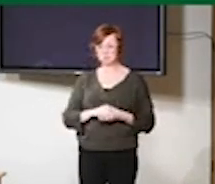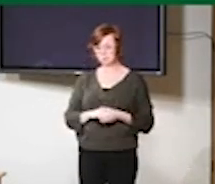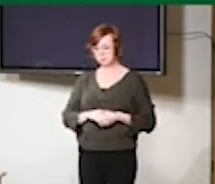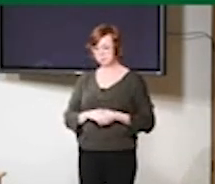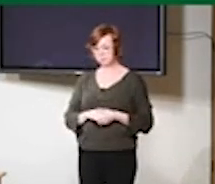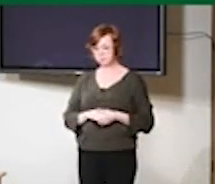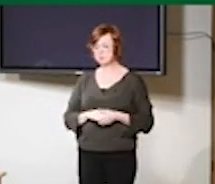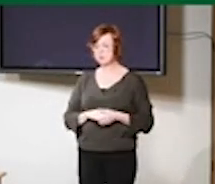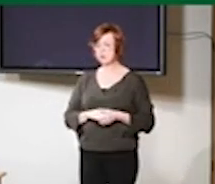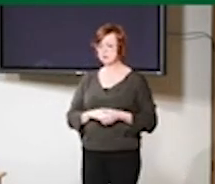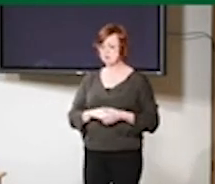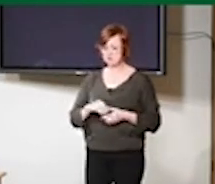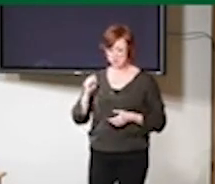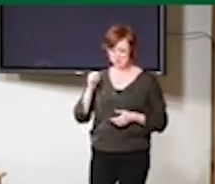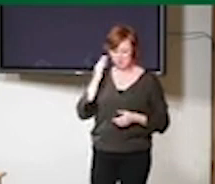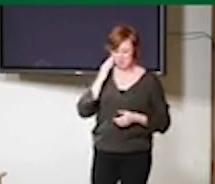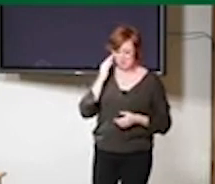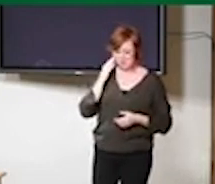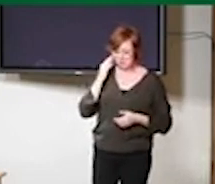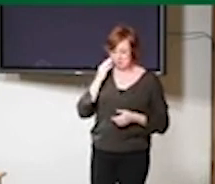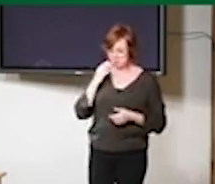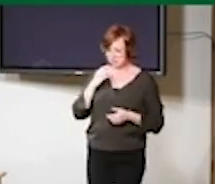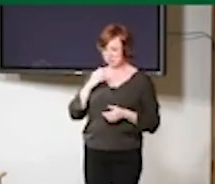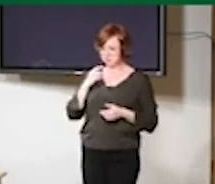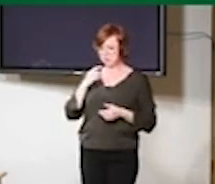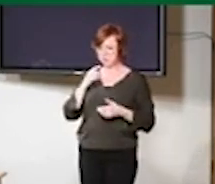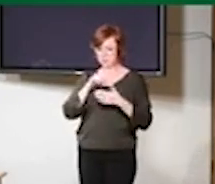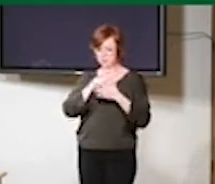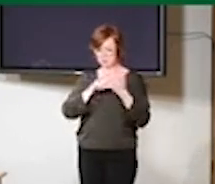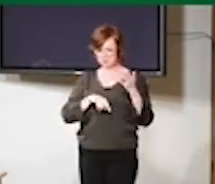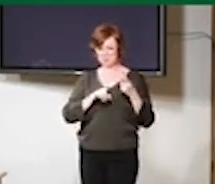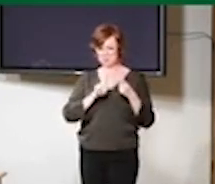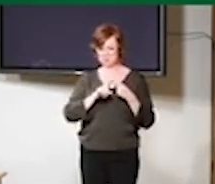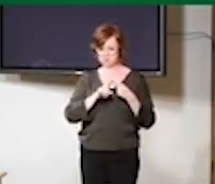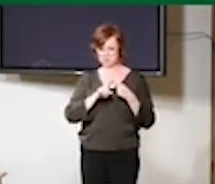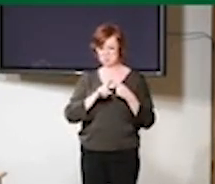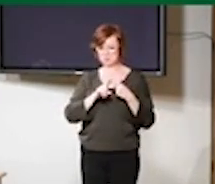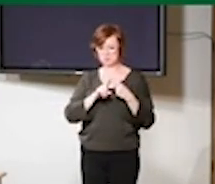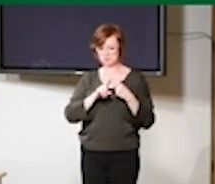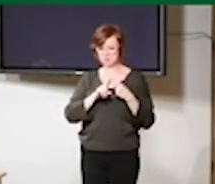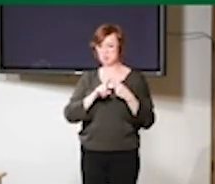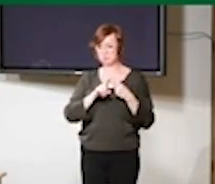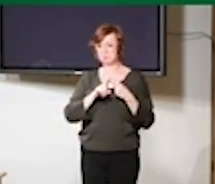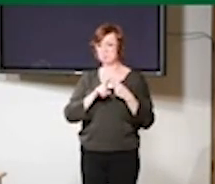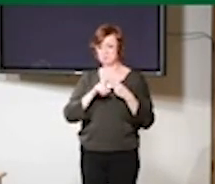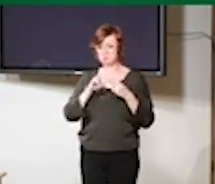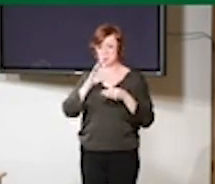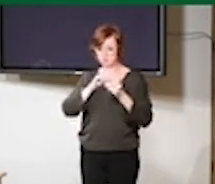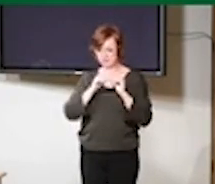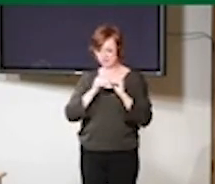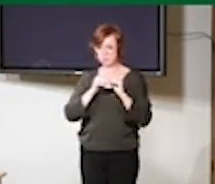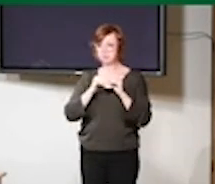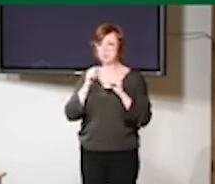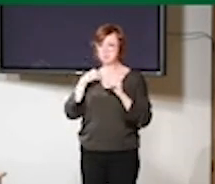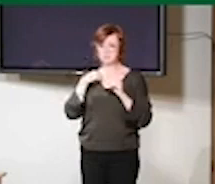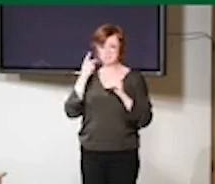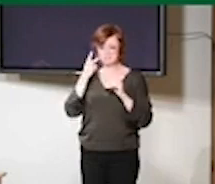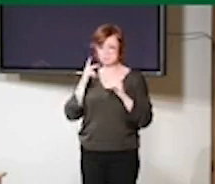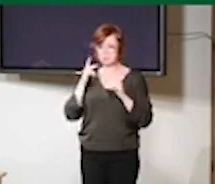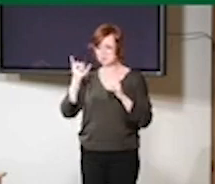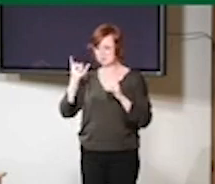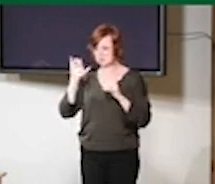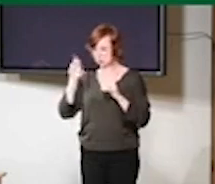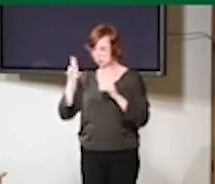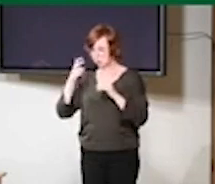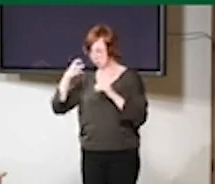I know that based on the numbers that have been reported, there have been patients who have been able to successfully leave the intensive care unit, but that's the